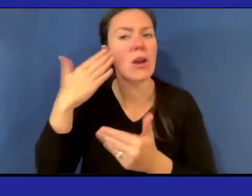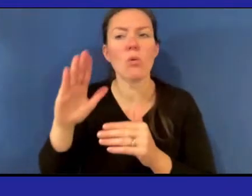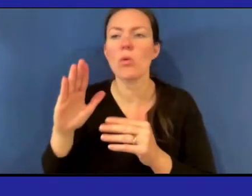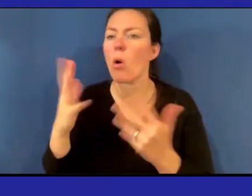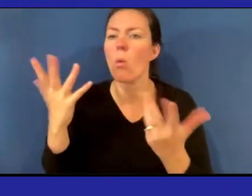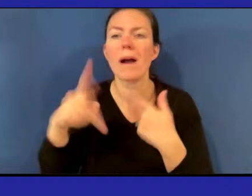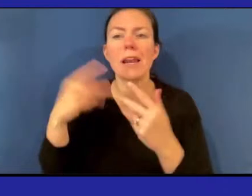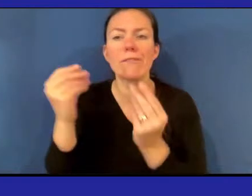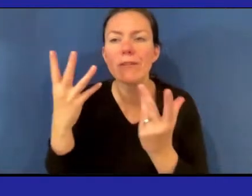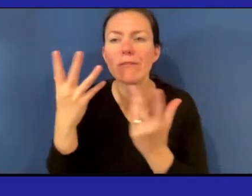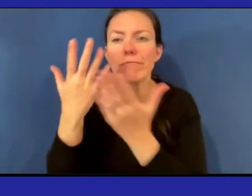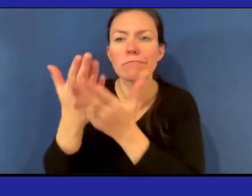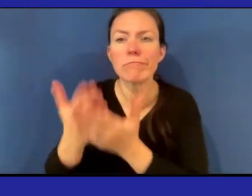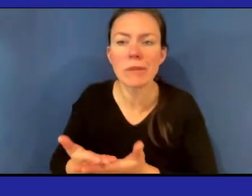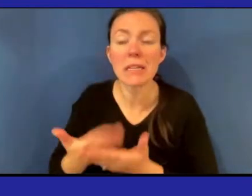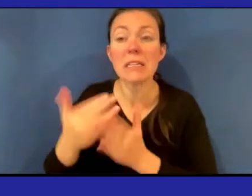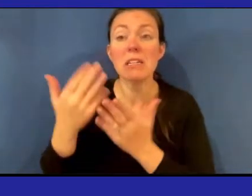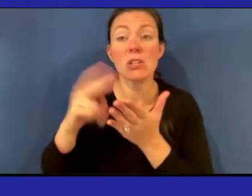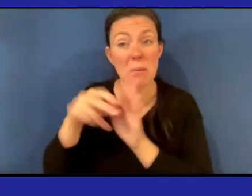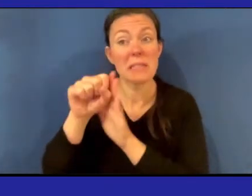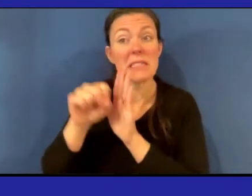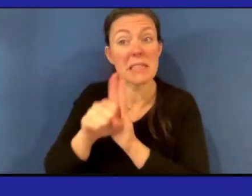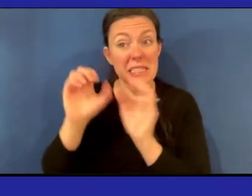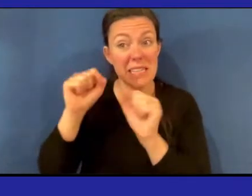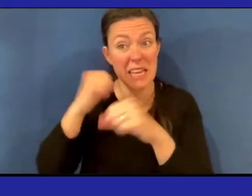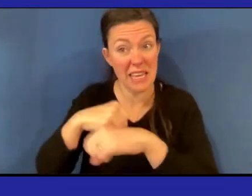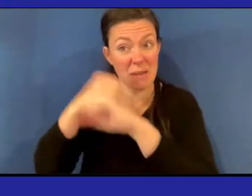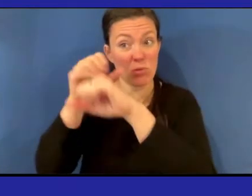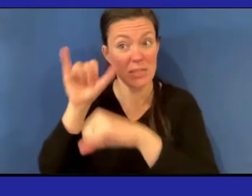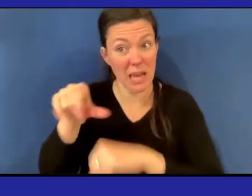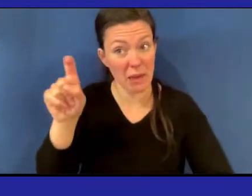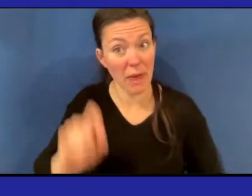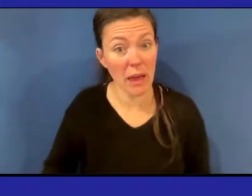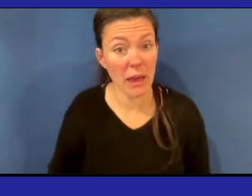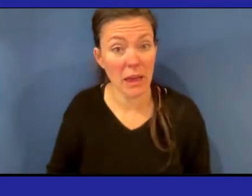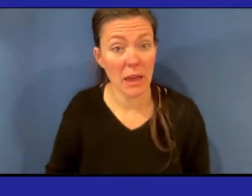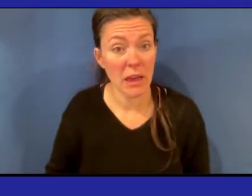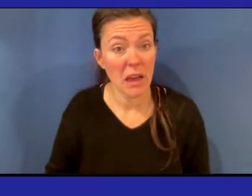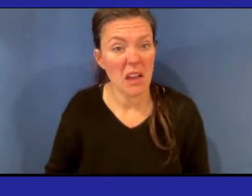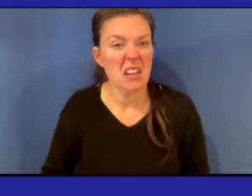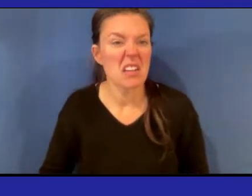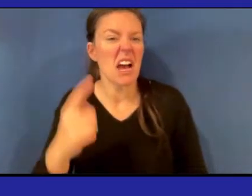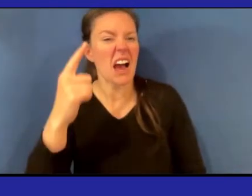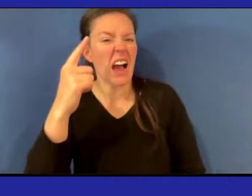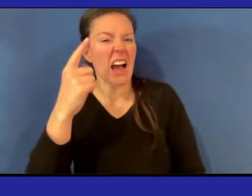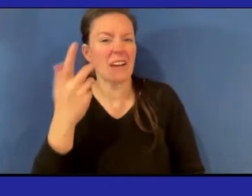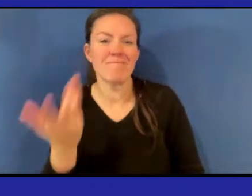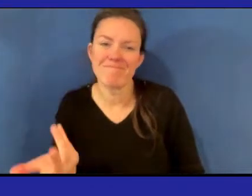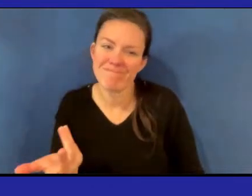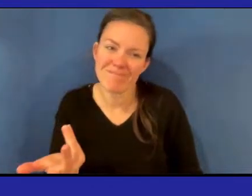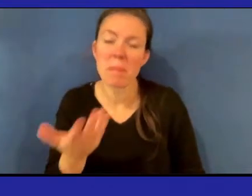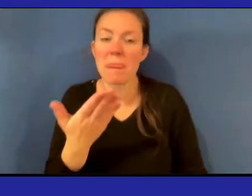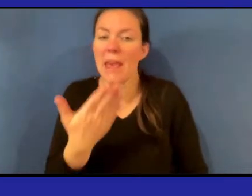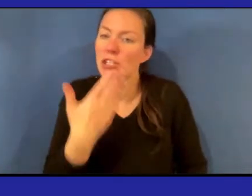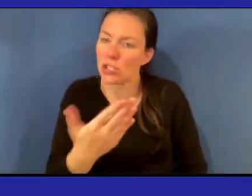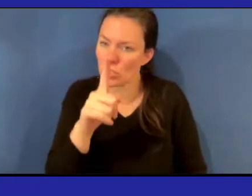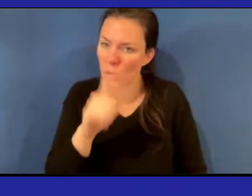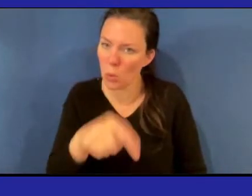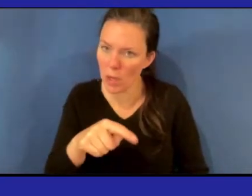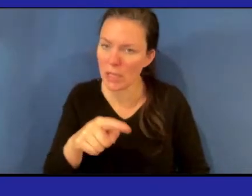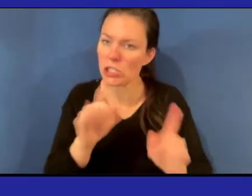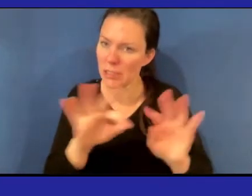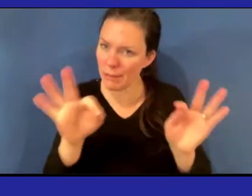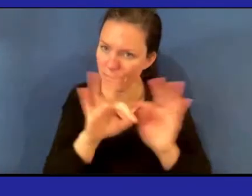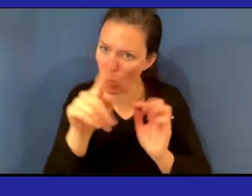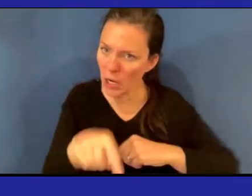just thinking, like, is the state gonna be able to protect that? Yeah, well, I think maybe these are great questions and important questions, so maybe we'll kind of